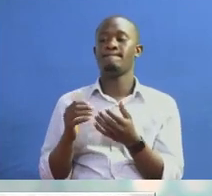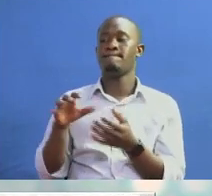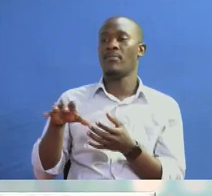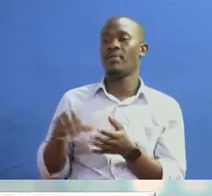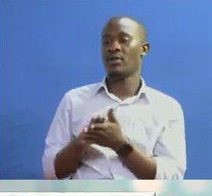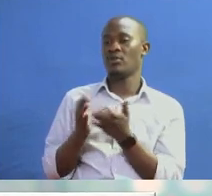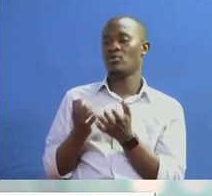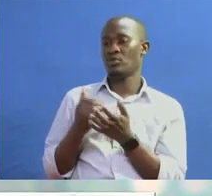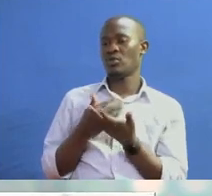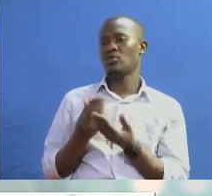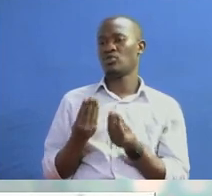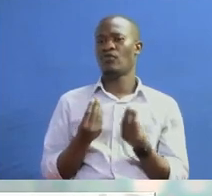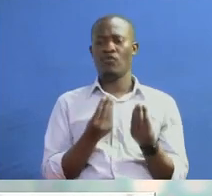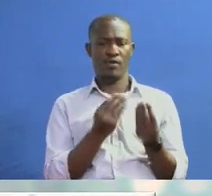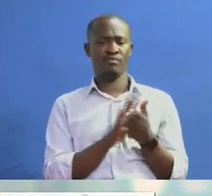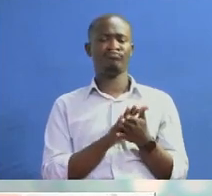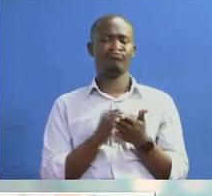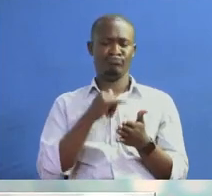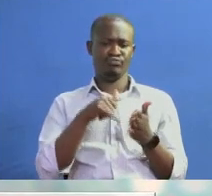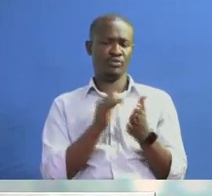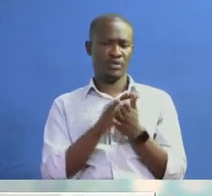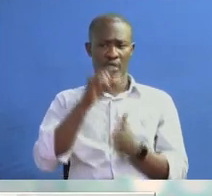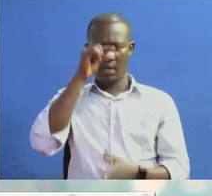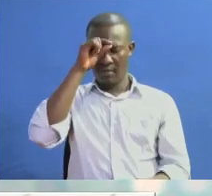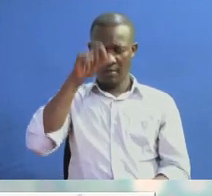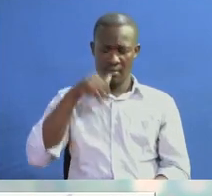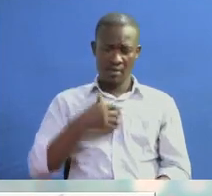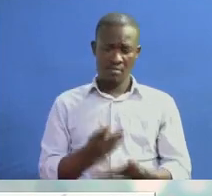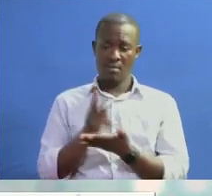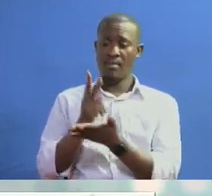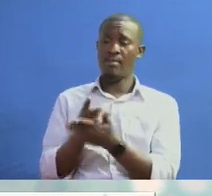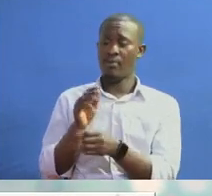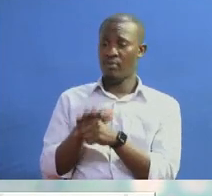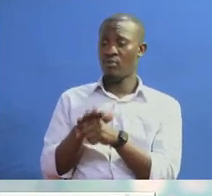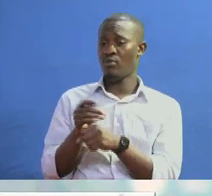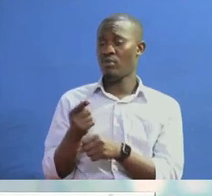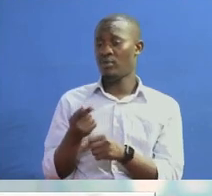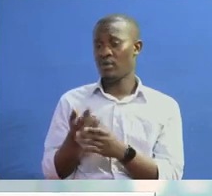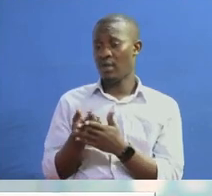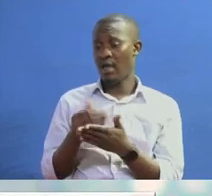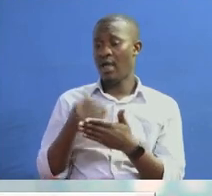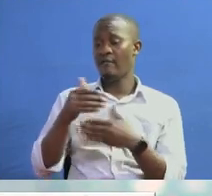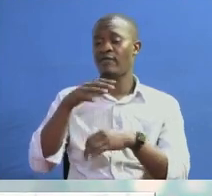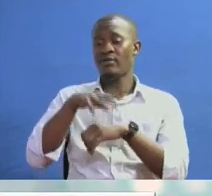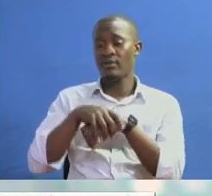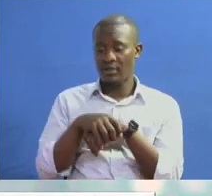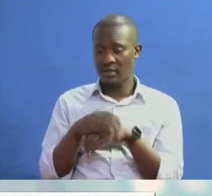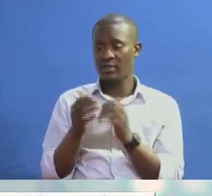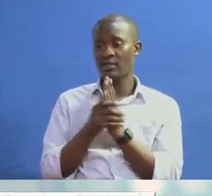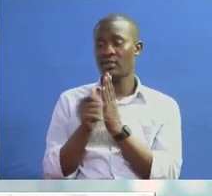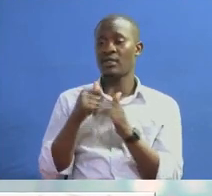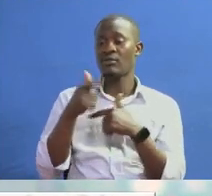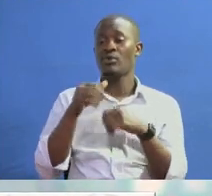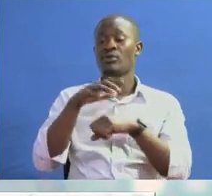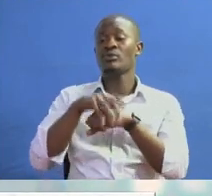software engineering. So I feel like the government should put more money to where that we know after I get this skill, I'm entirely going to get a source